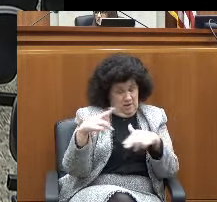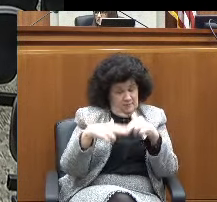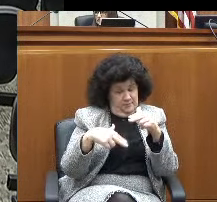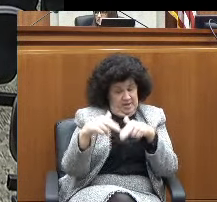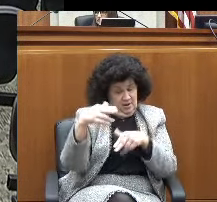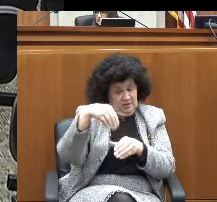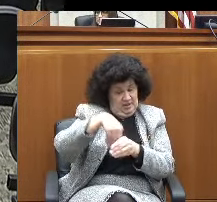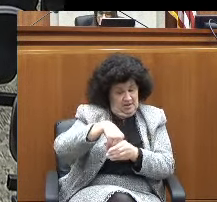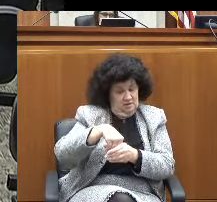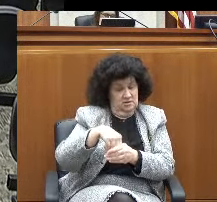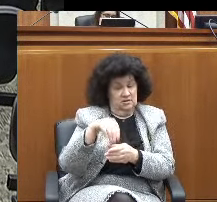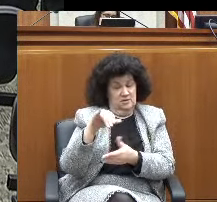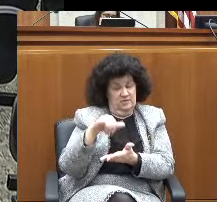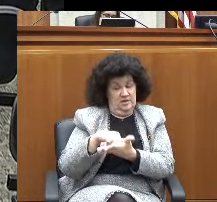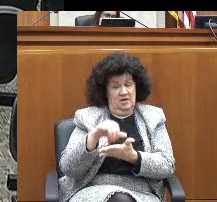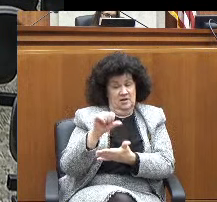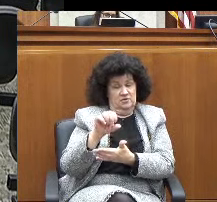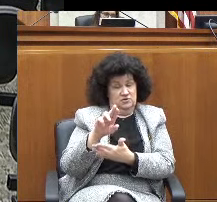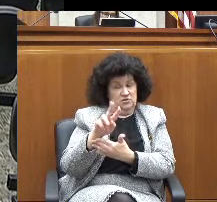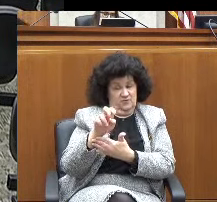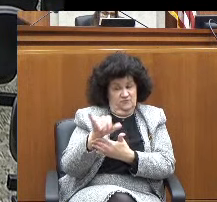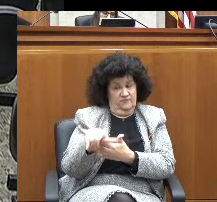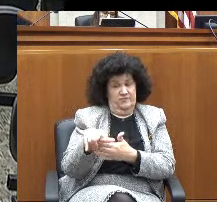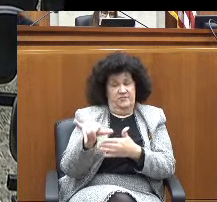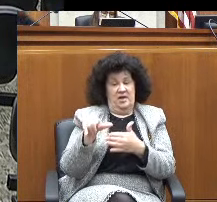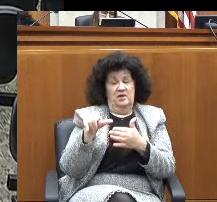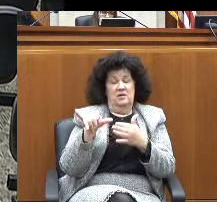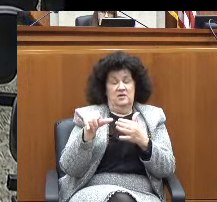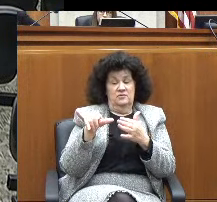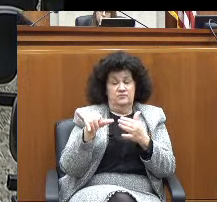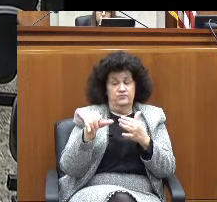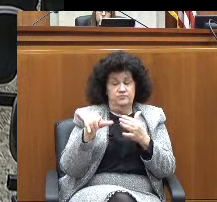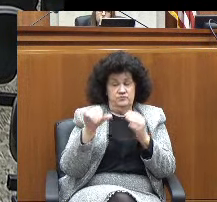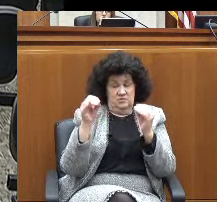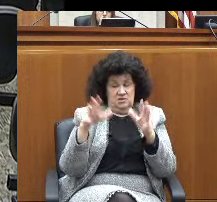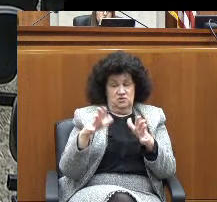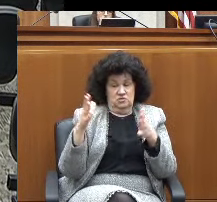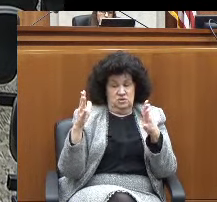in that surveys teachers that already do around culture and climate?